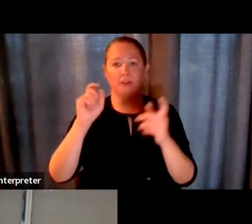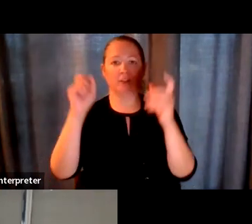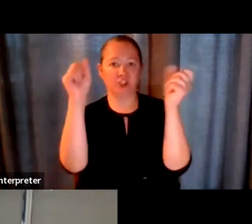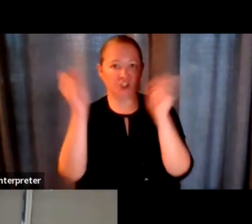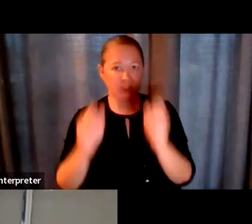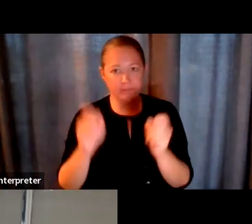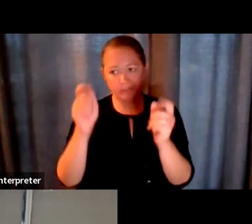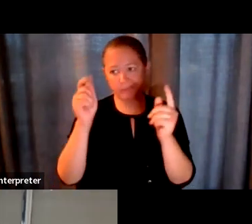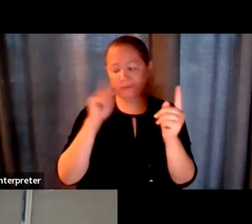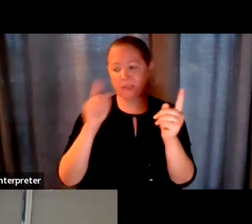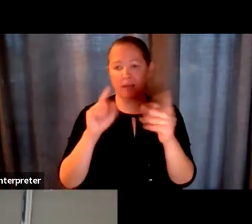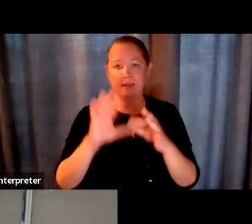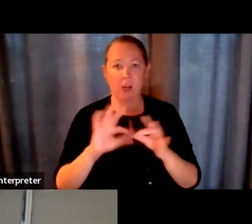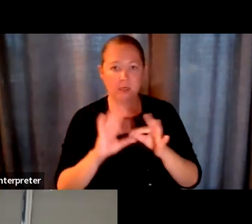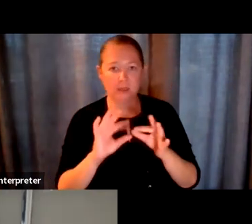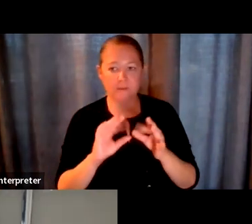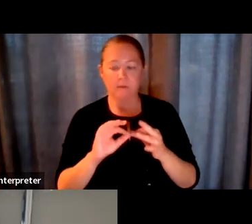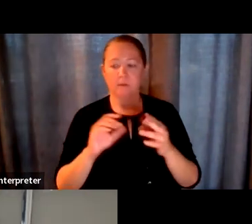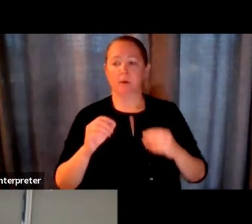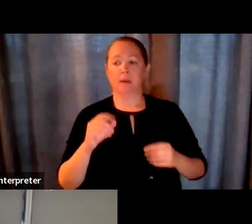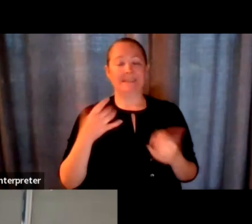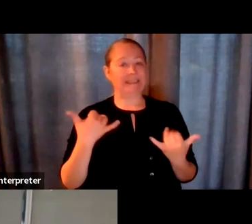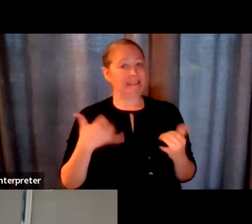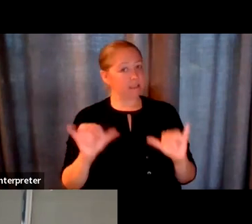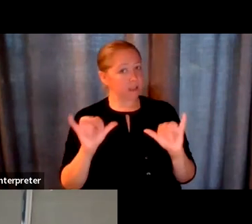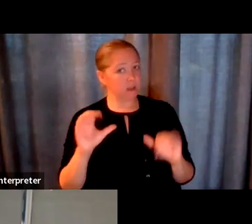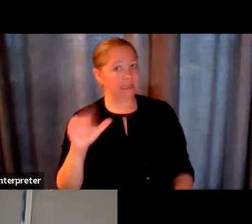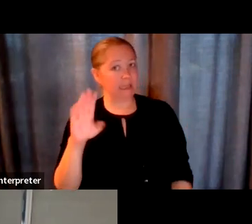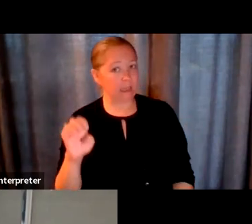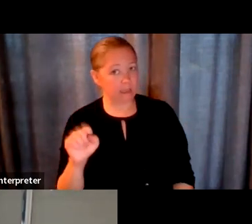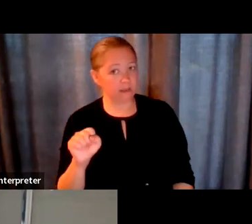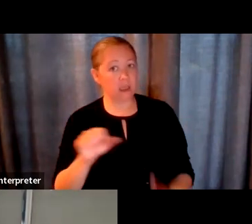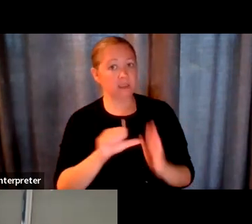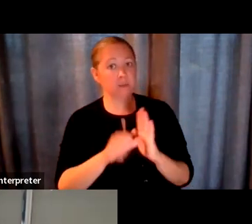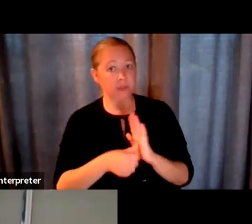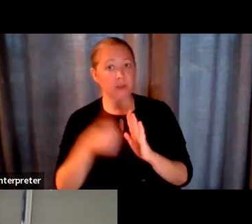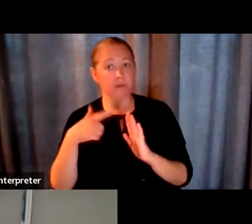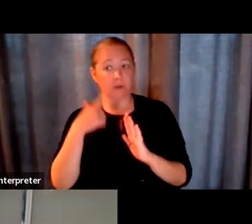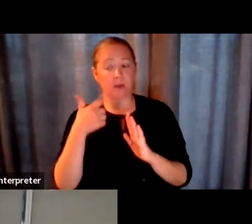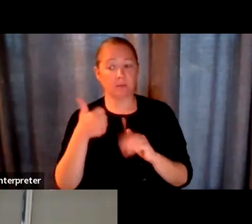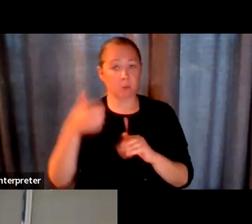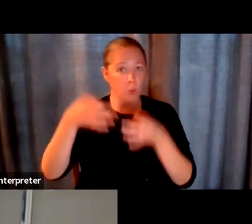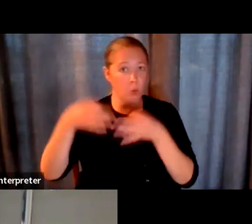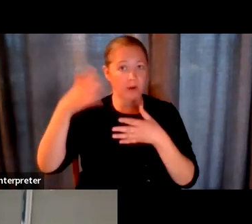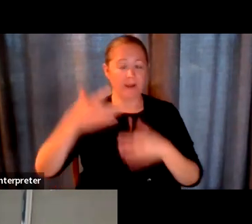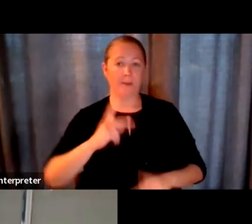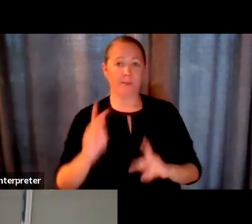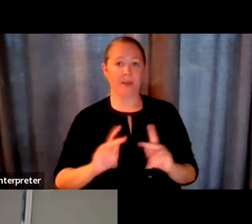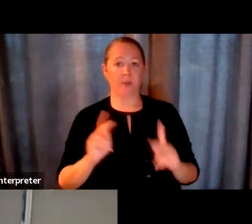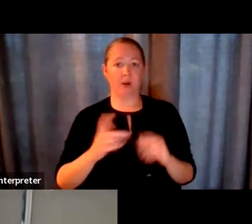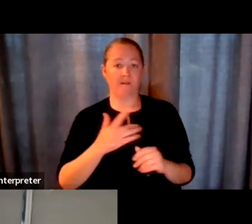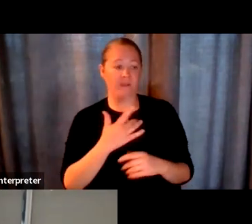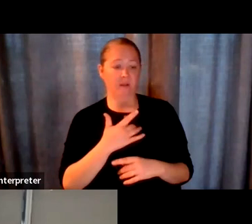Because it's still the case that, especially with this court reinforcing it, that too many folks are feeling like religious freedom